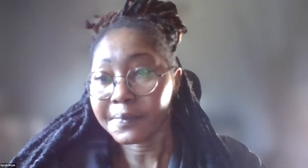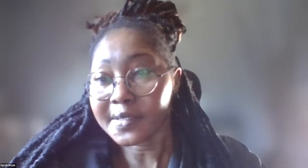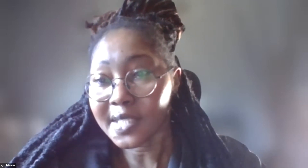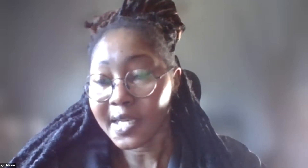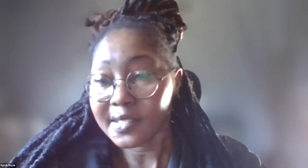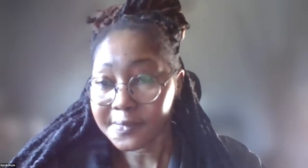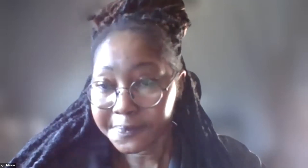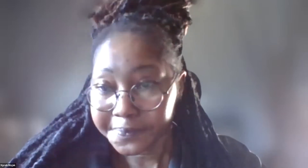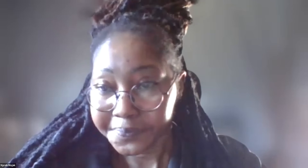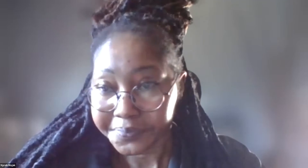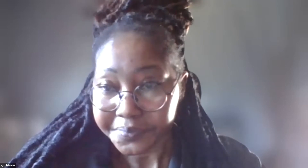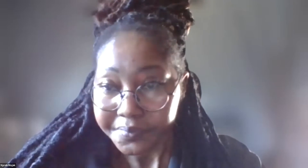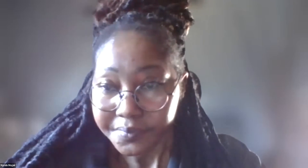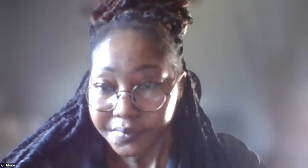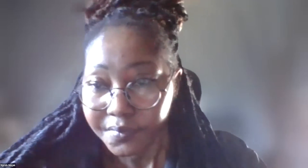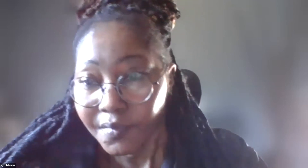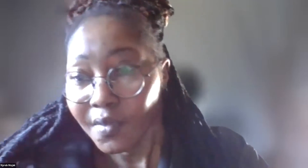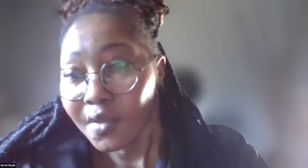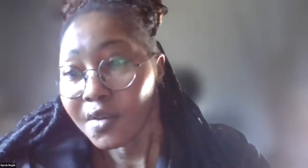Starting my studies